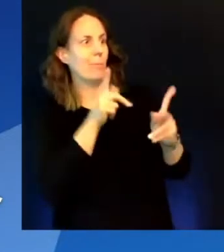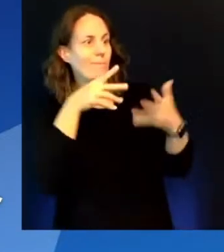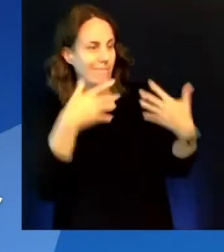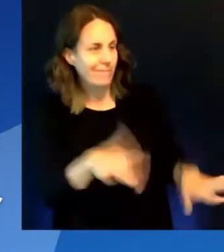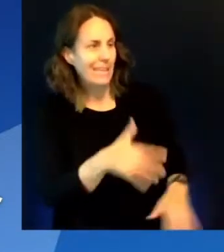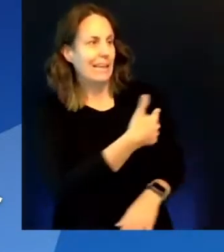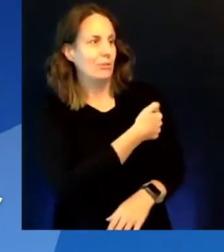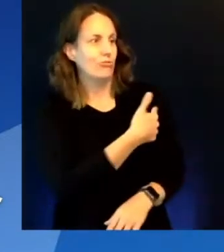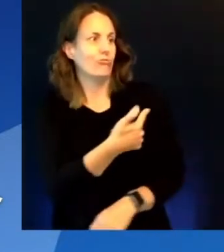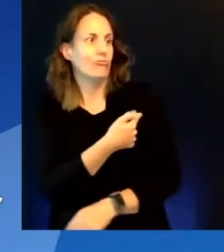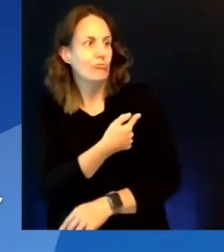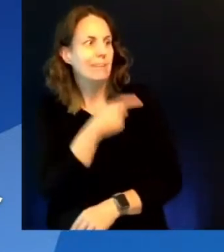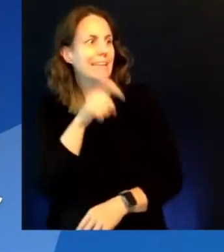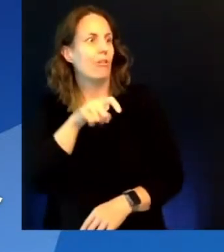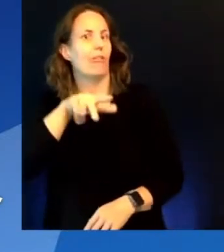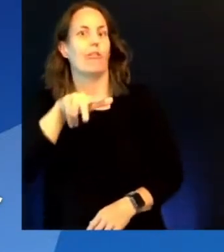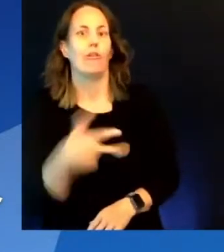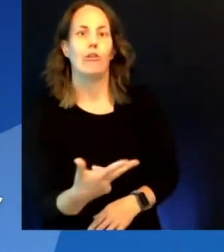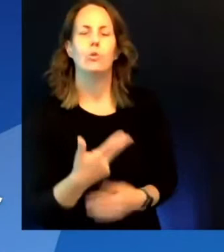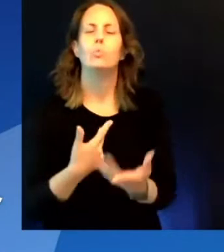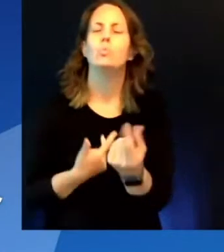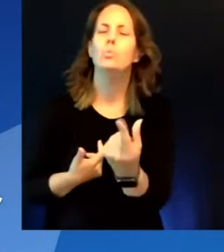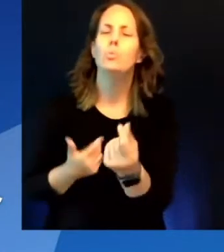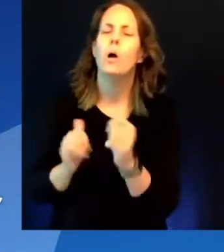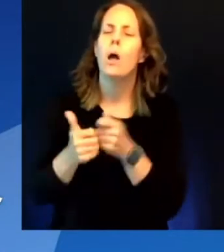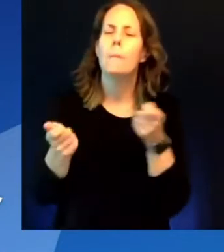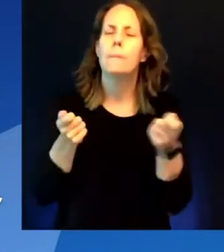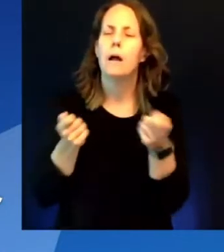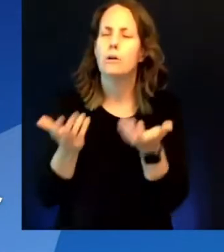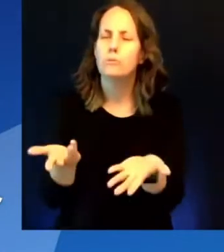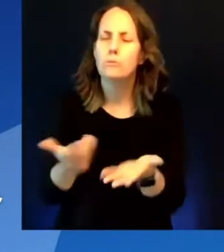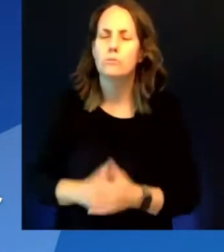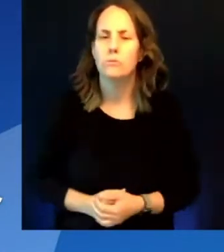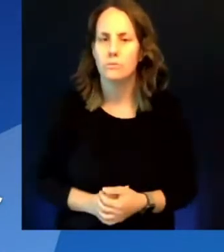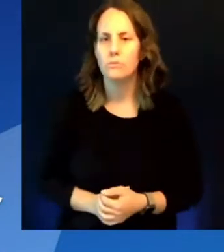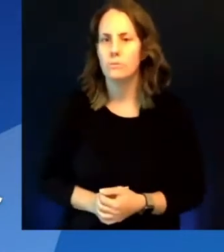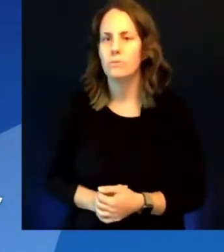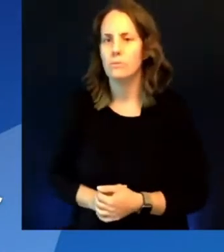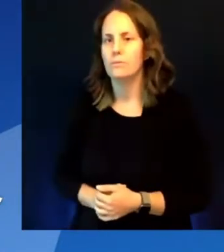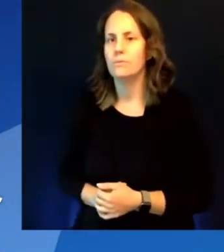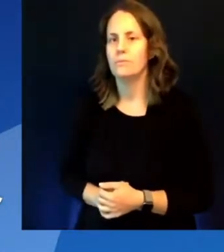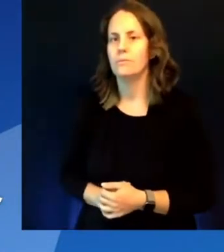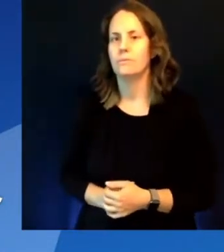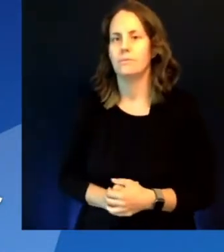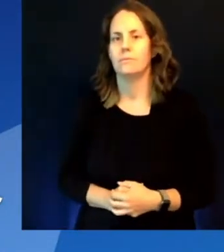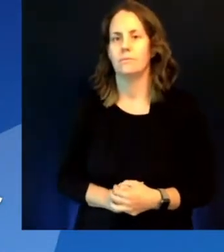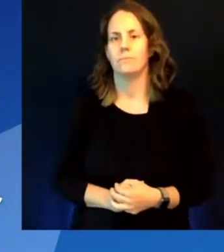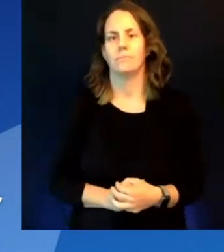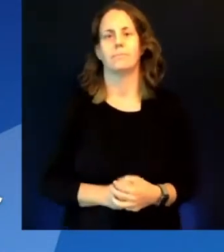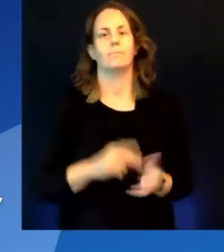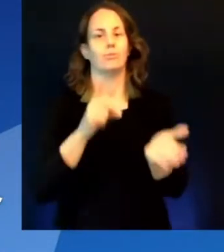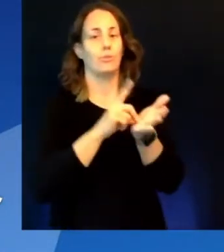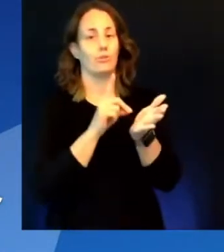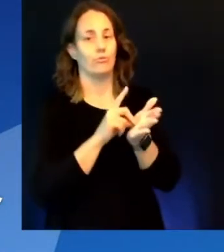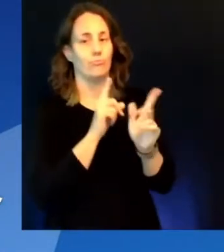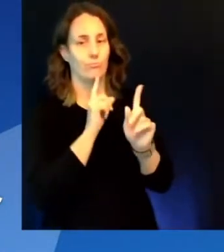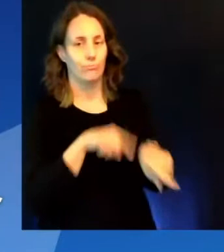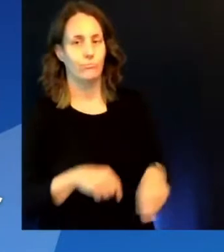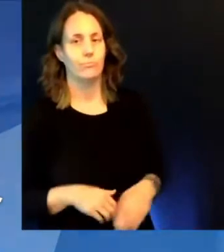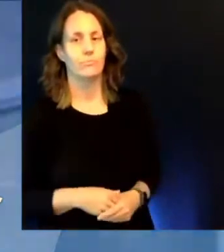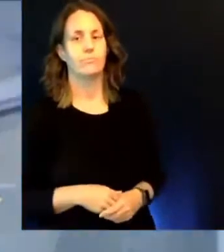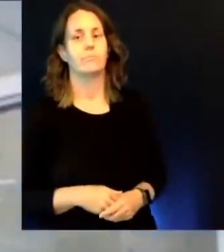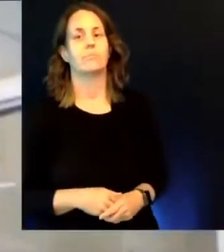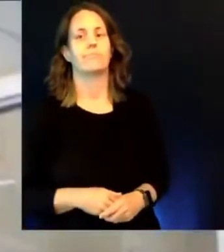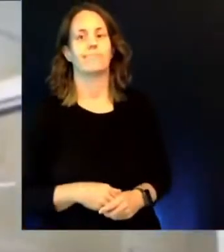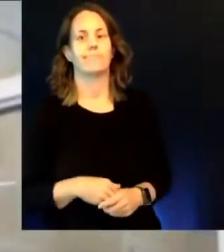Thanks. Yeah, thanks. Those are important policy questions. I think the signal from the federal government yesterday is that yes, start planning this. And